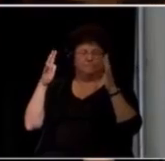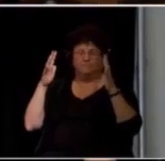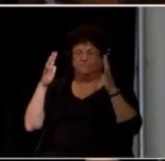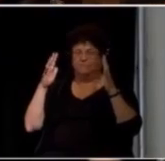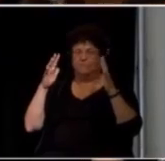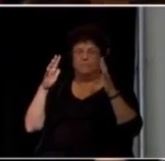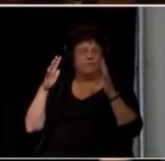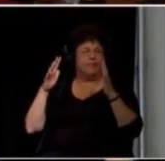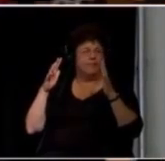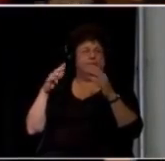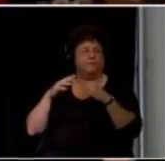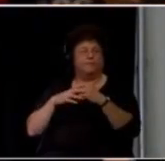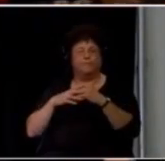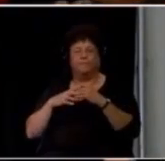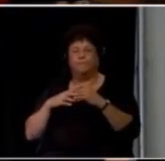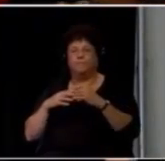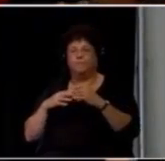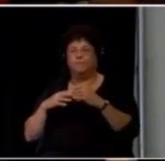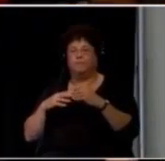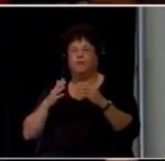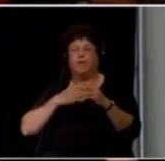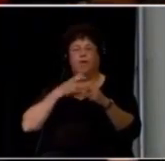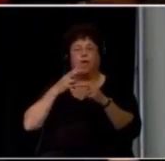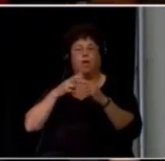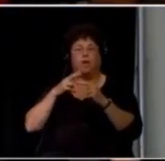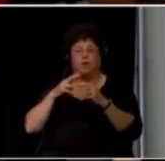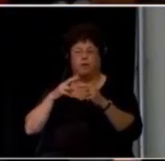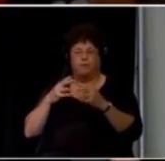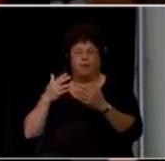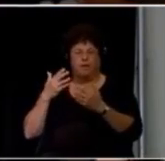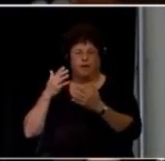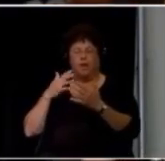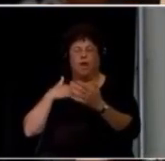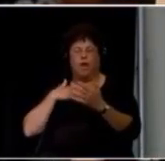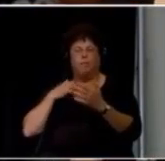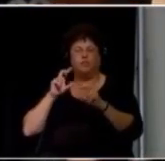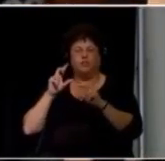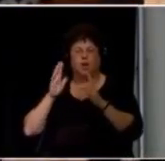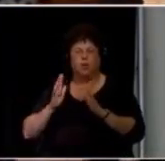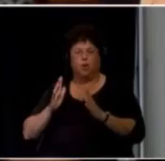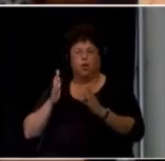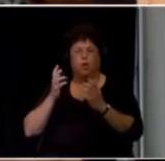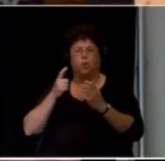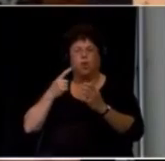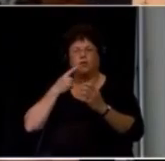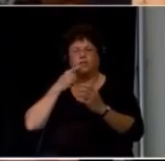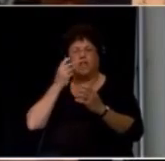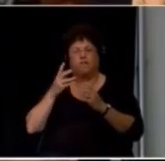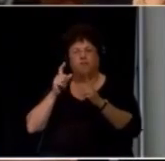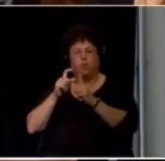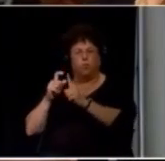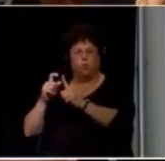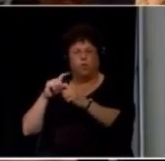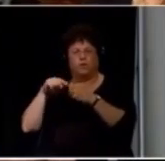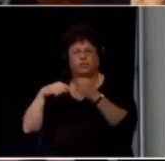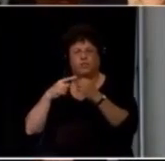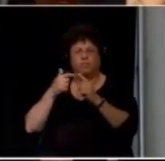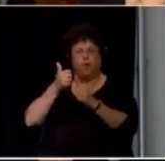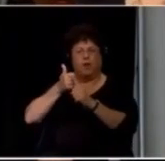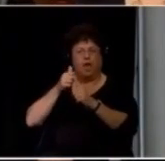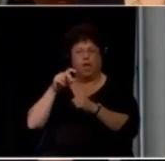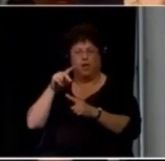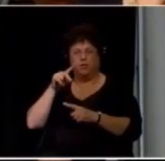Hi, my name is Ilya Sutskova, shareholder. I'd like you to say a few words about the